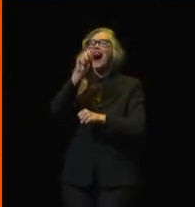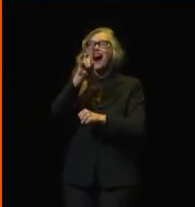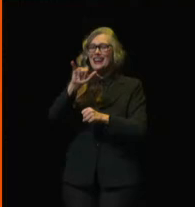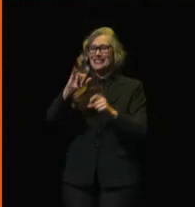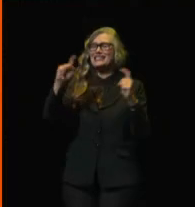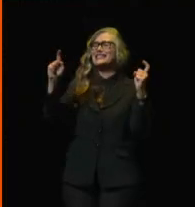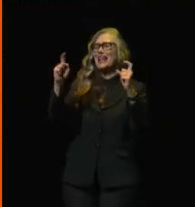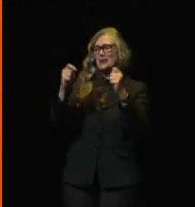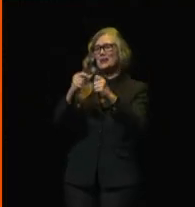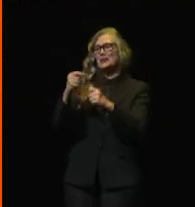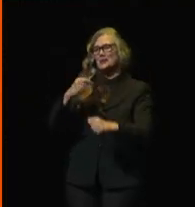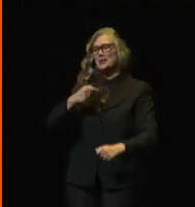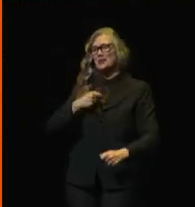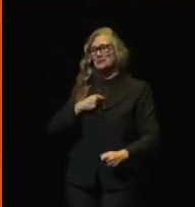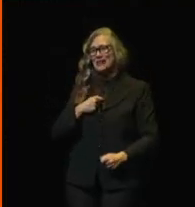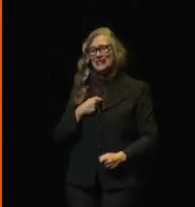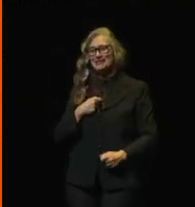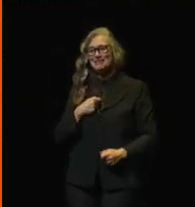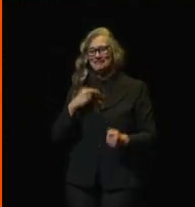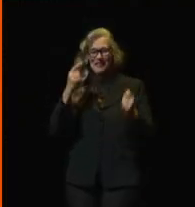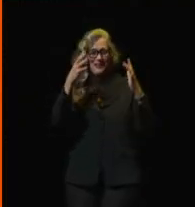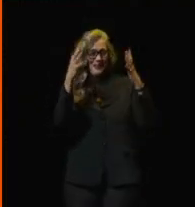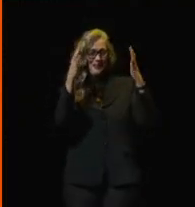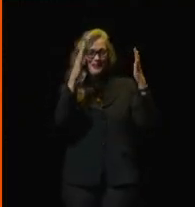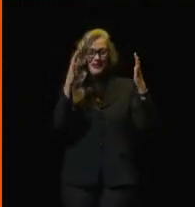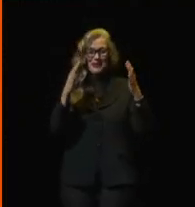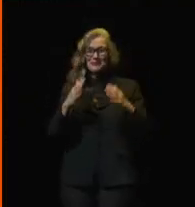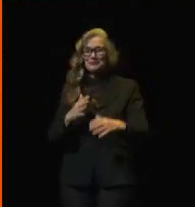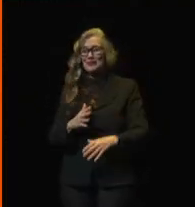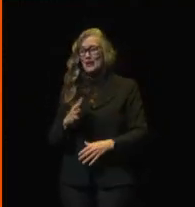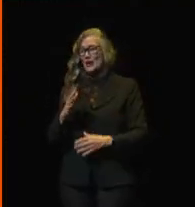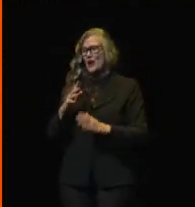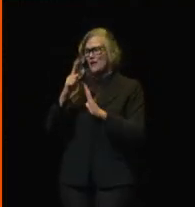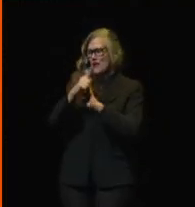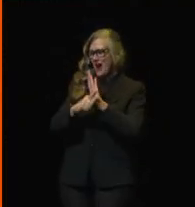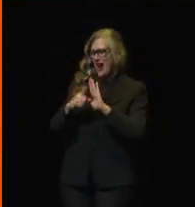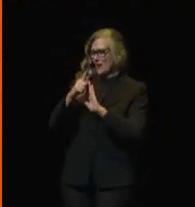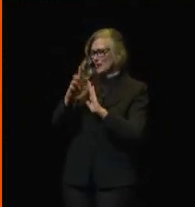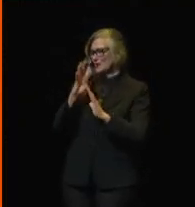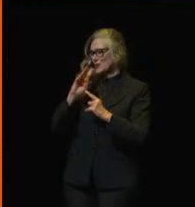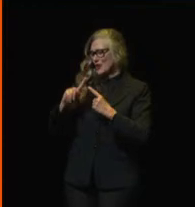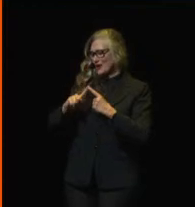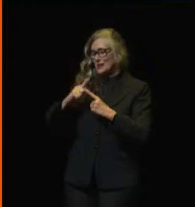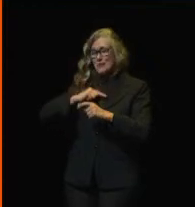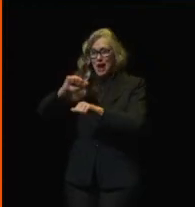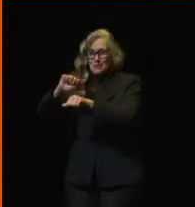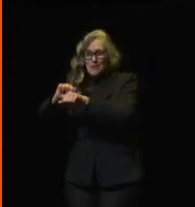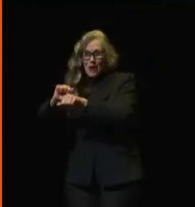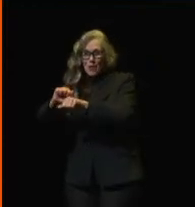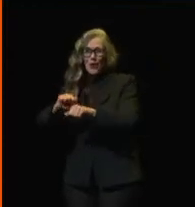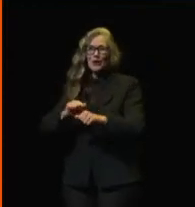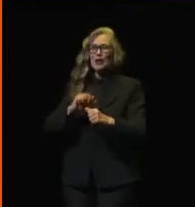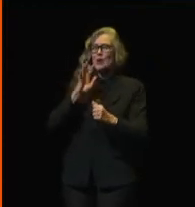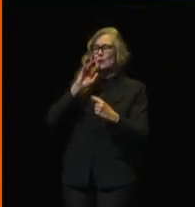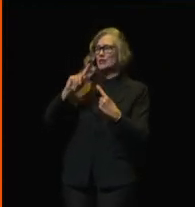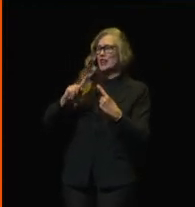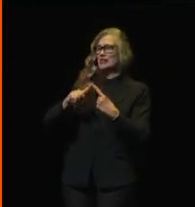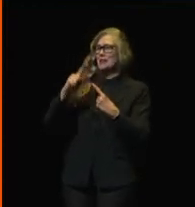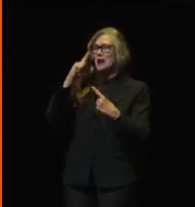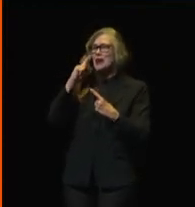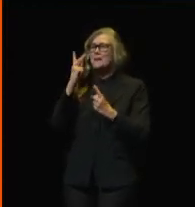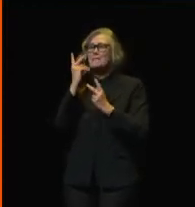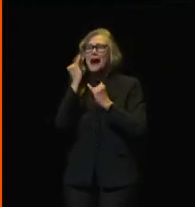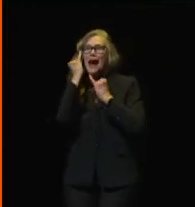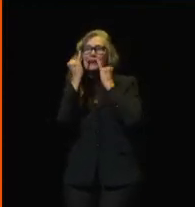you. We spent hours talking about my work and my vision for what I wanted the future to be like. The truth is,